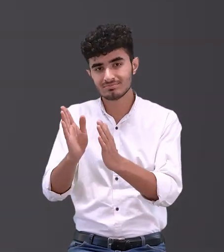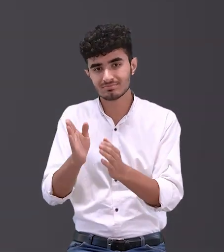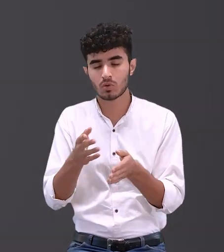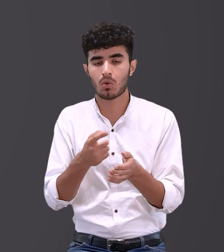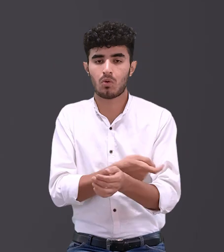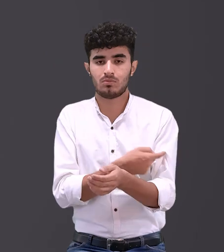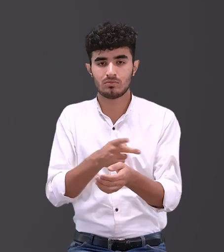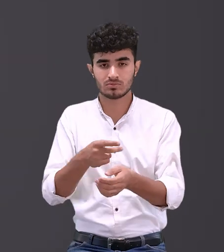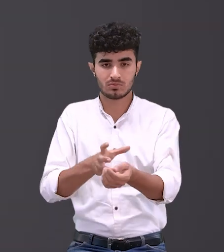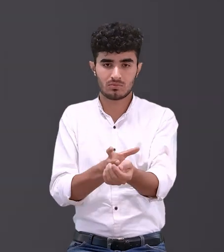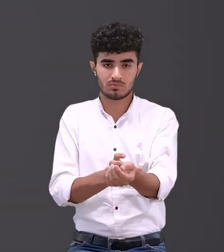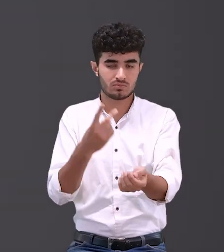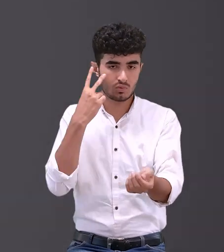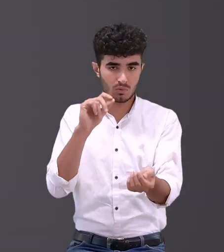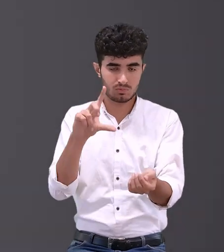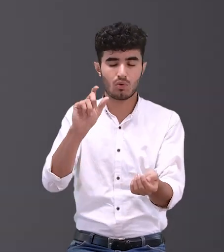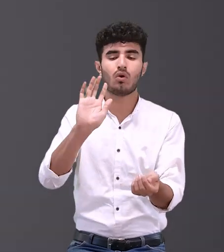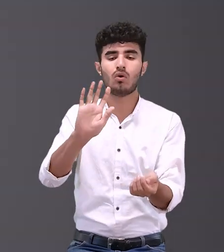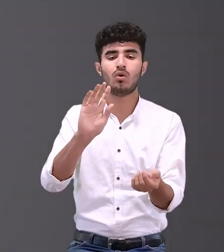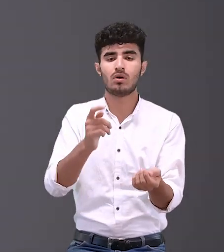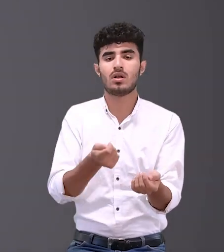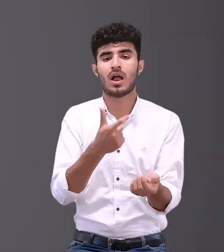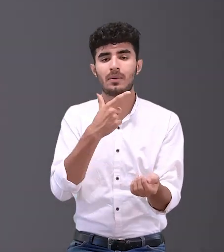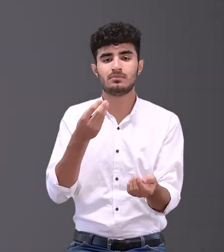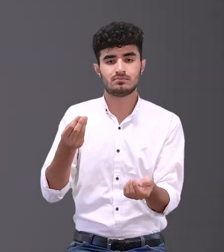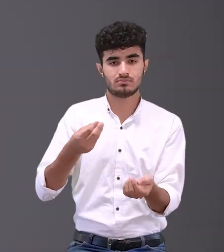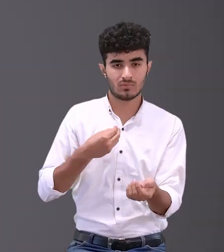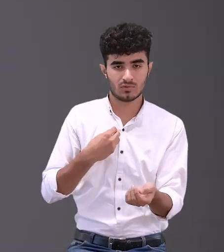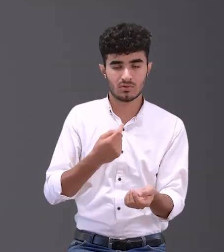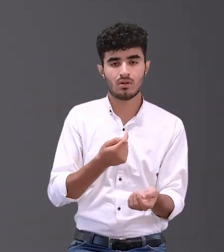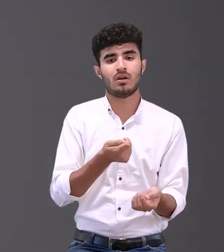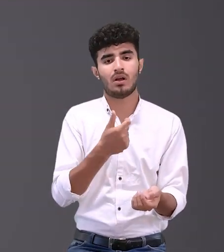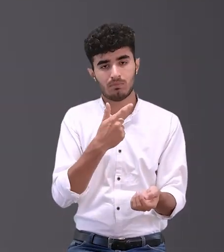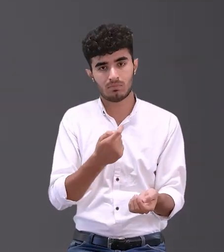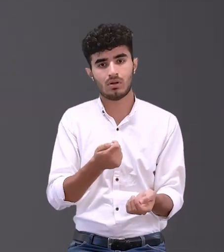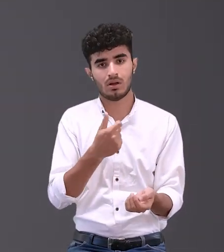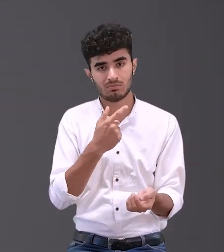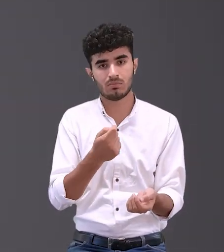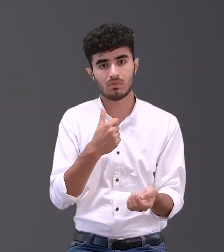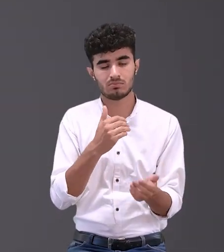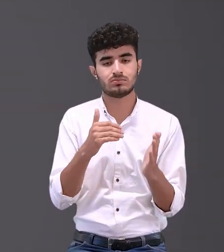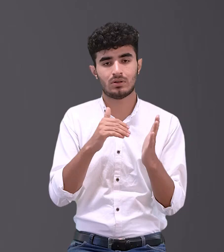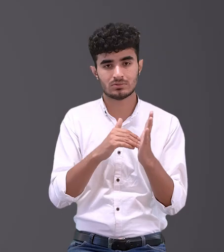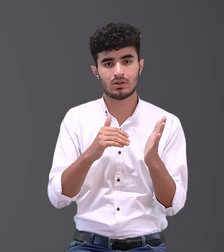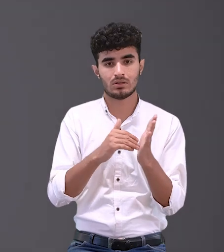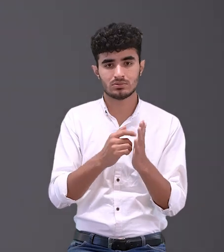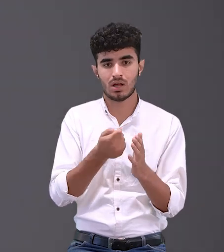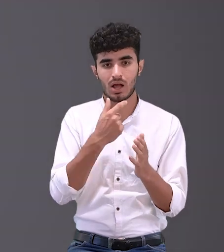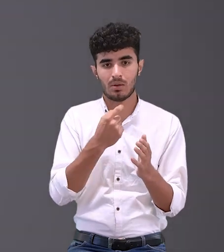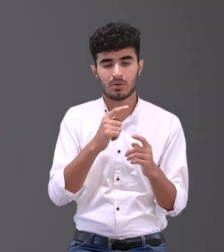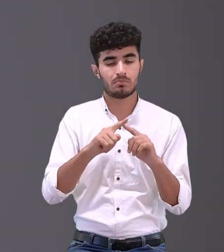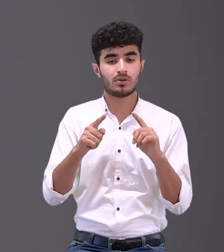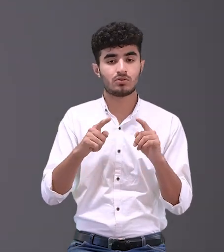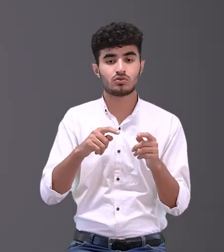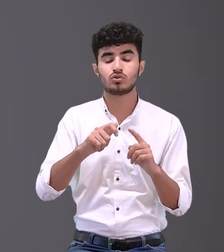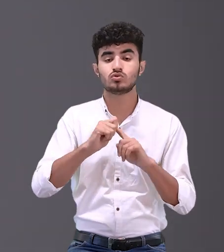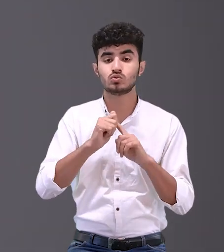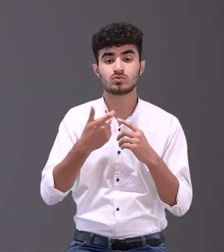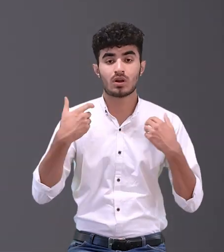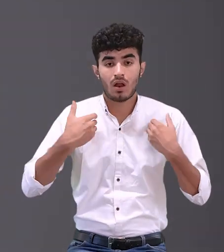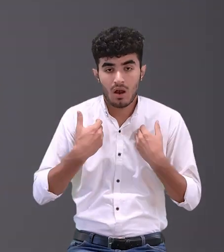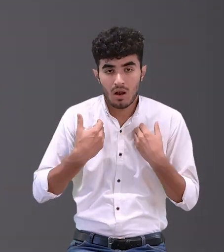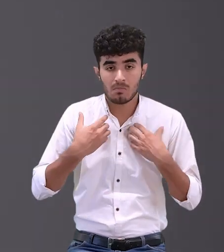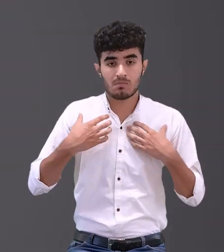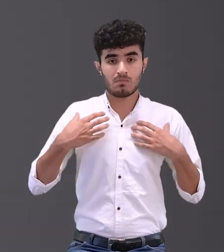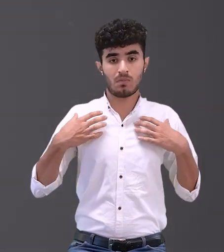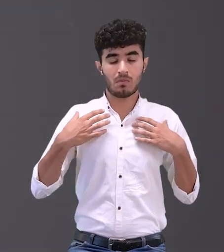and take pills for blood pressure, which sets you on a path where you start taking in toxins which you do not